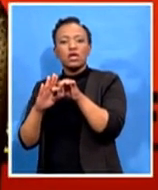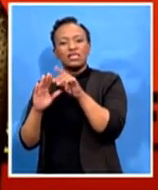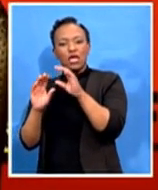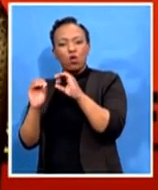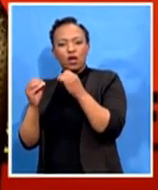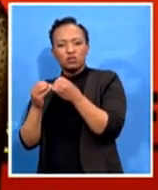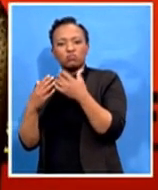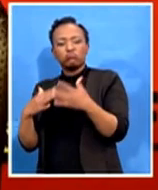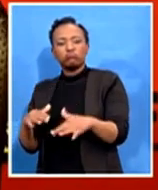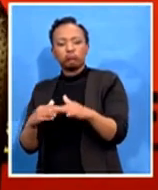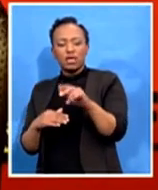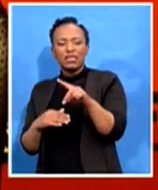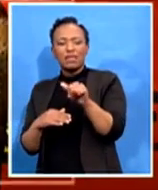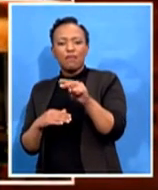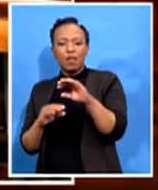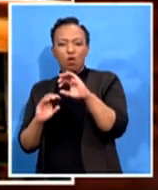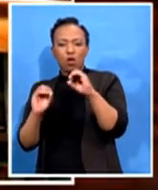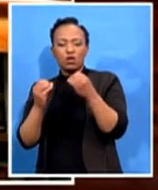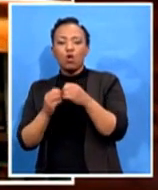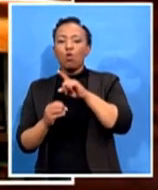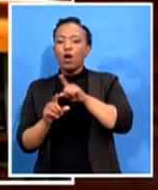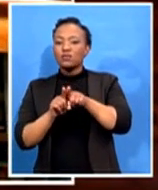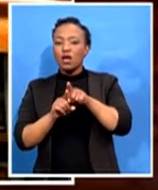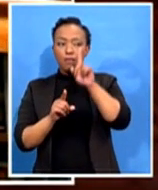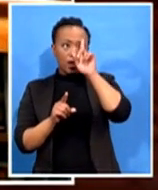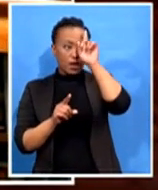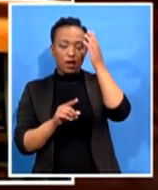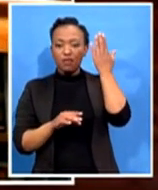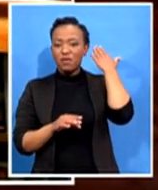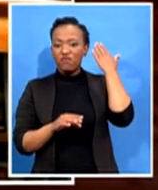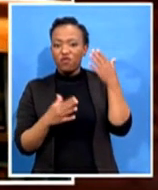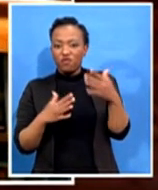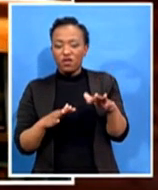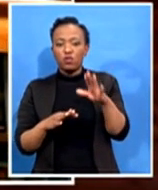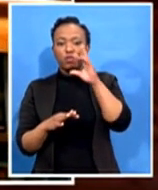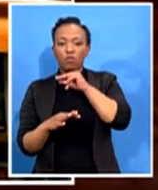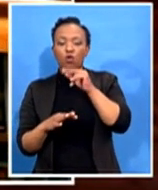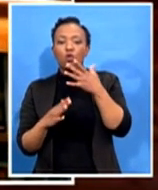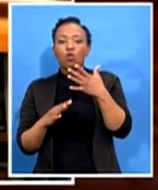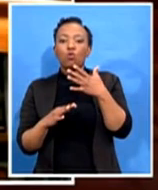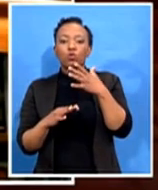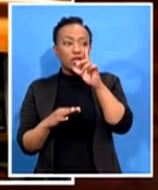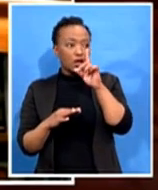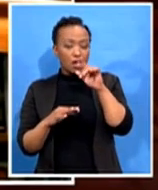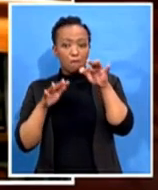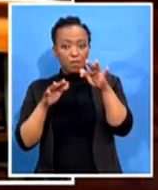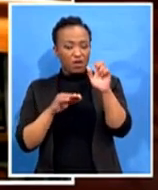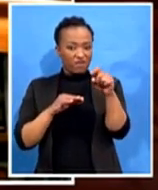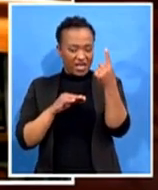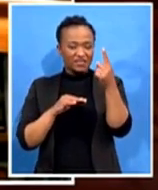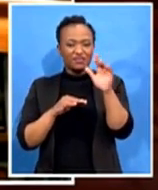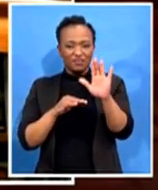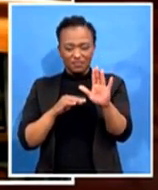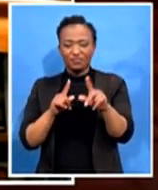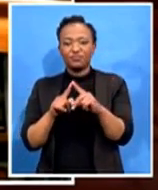Malema spoke about the liberation of African people home and the diaspora. But their base in